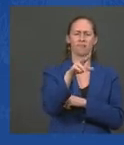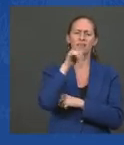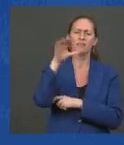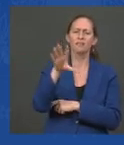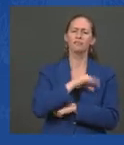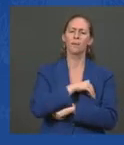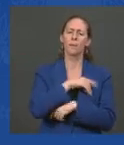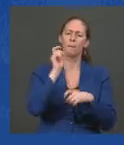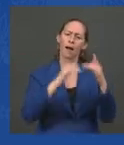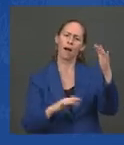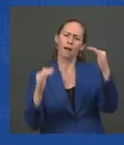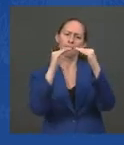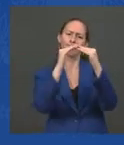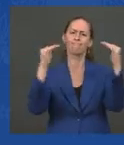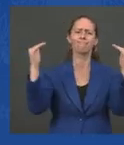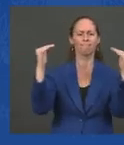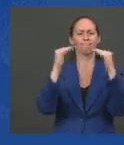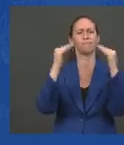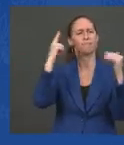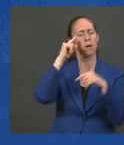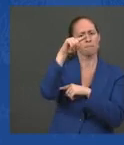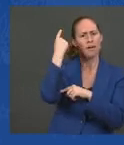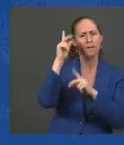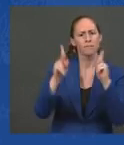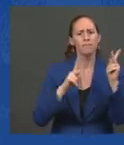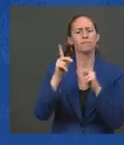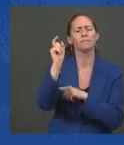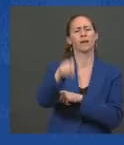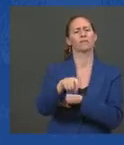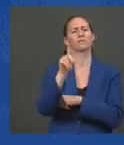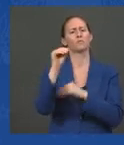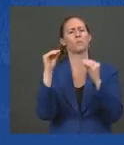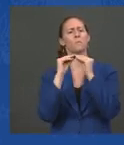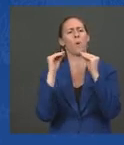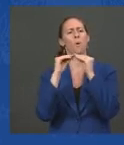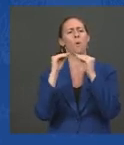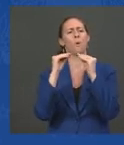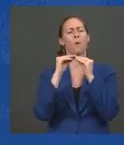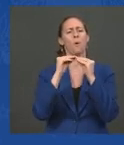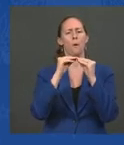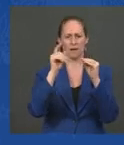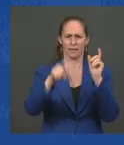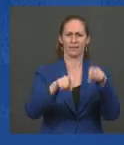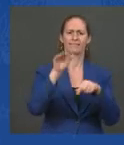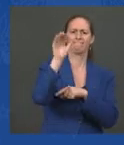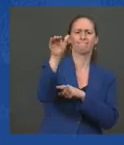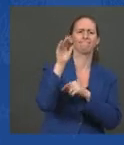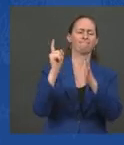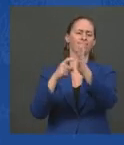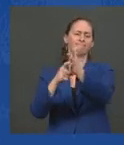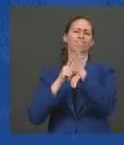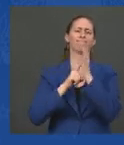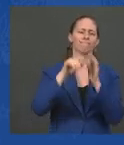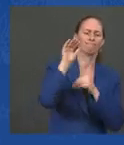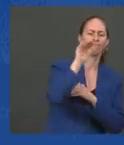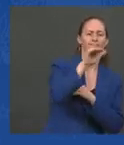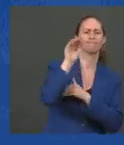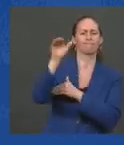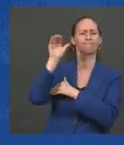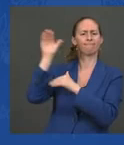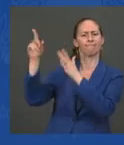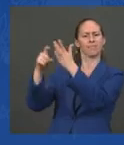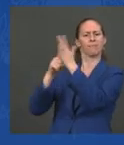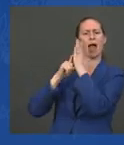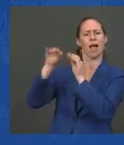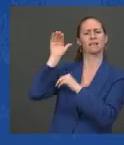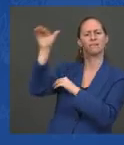people, for people of color, for working people, for all people. And it may not